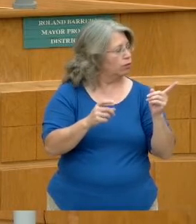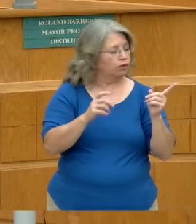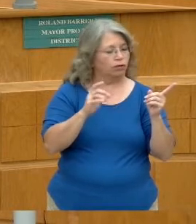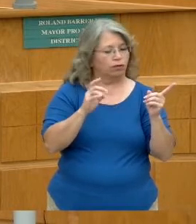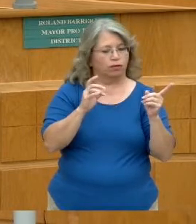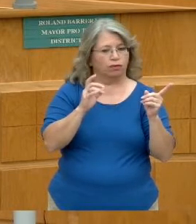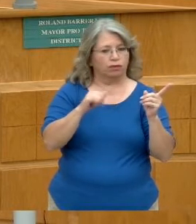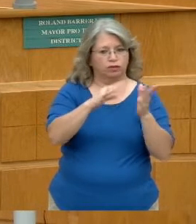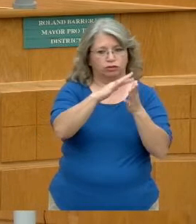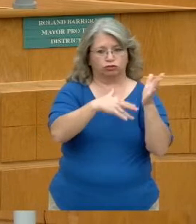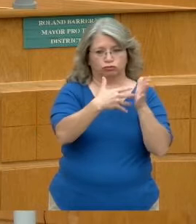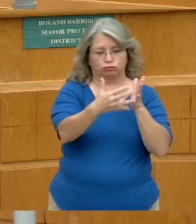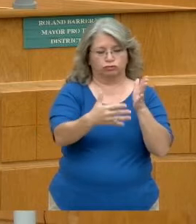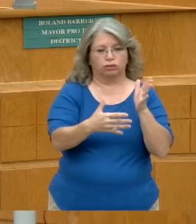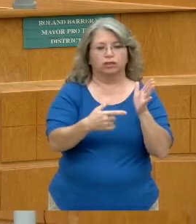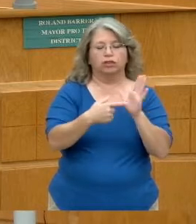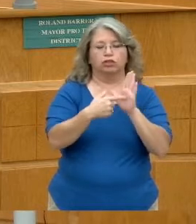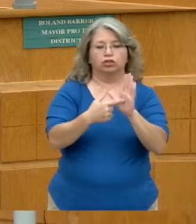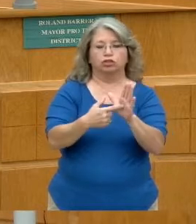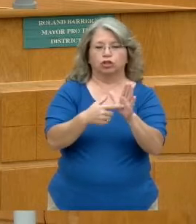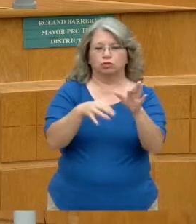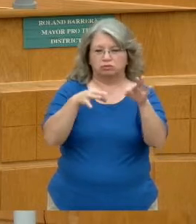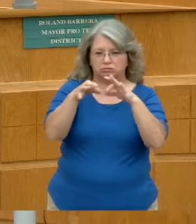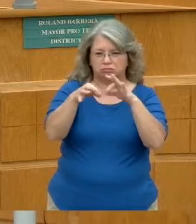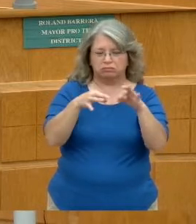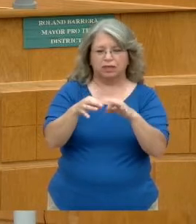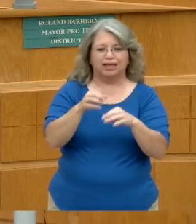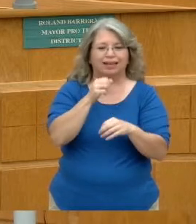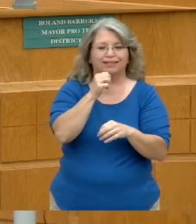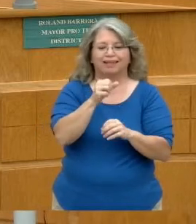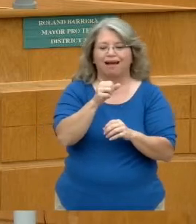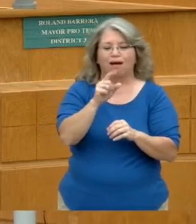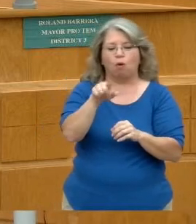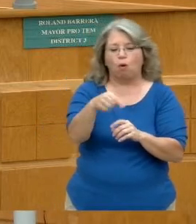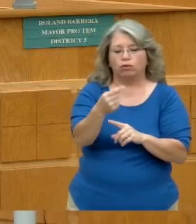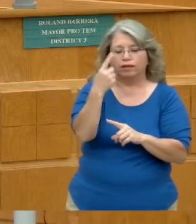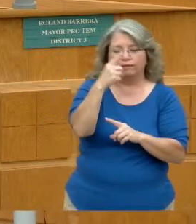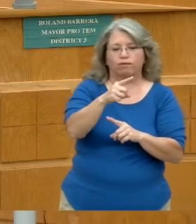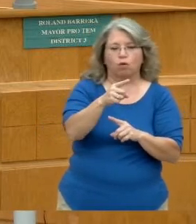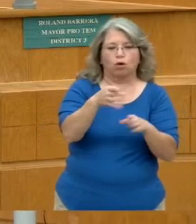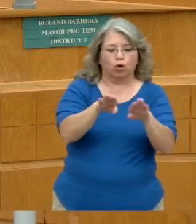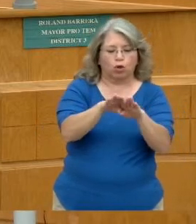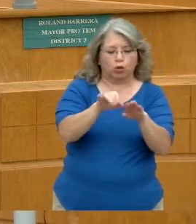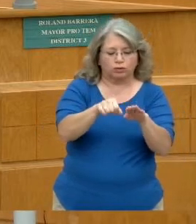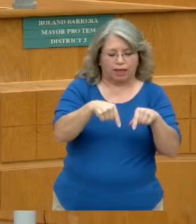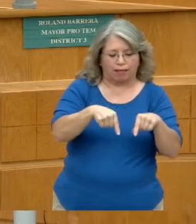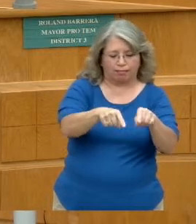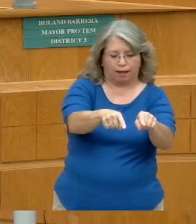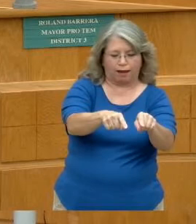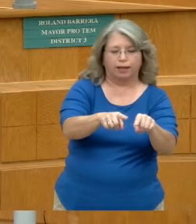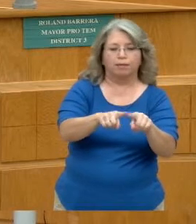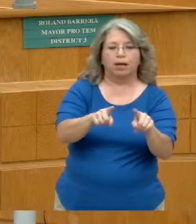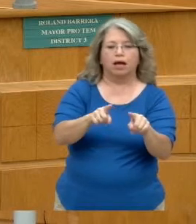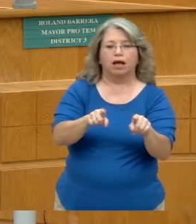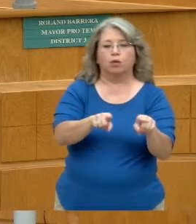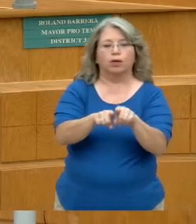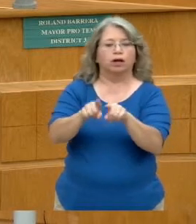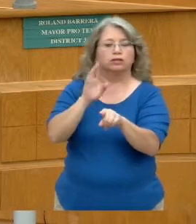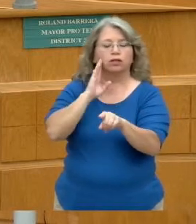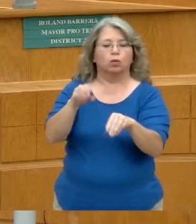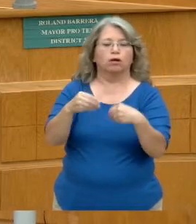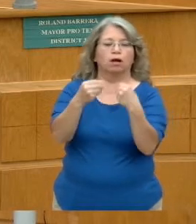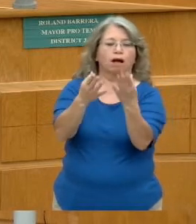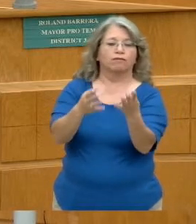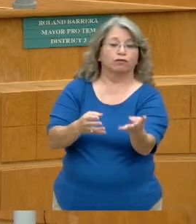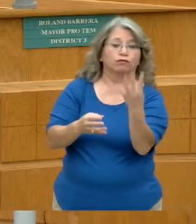It's not only is it about closing that lane to give a fitness lane, as we're calling it, but we're also going to offer 4 free classes.